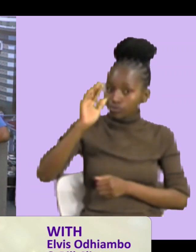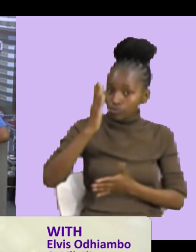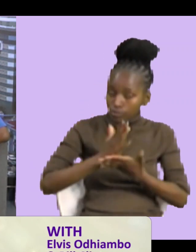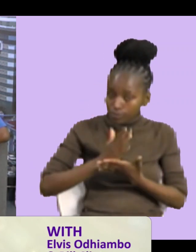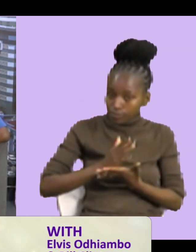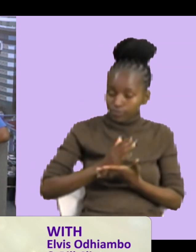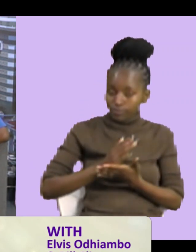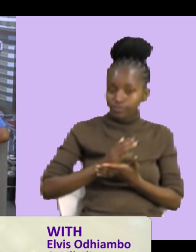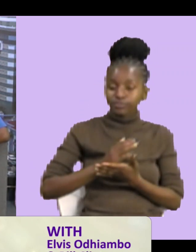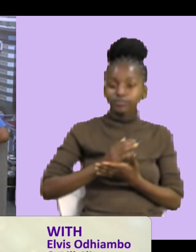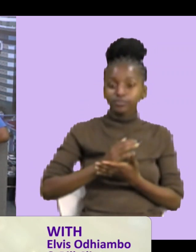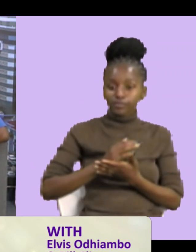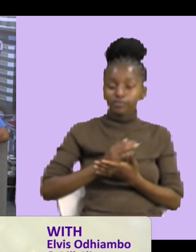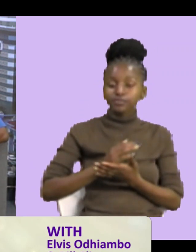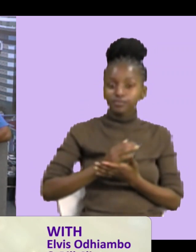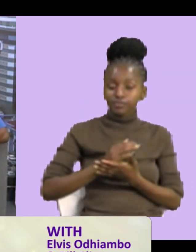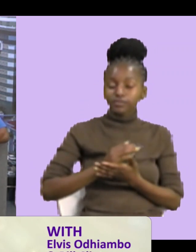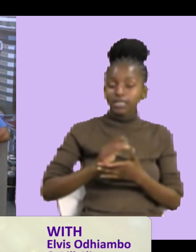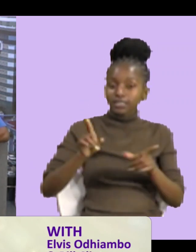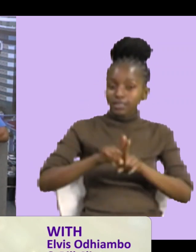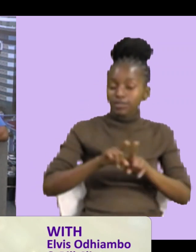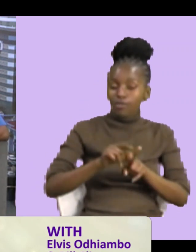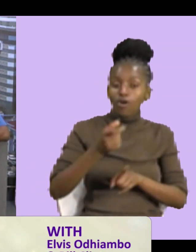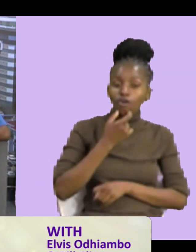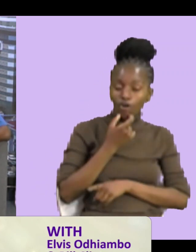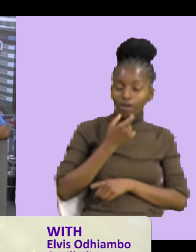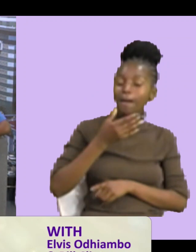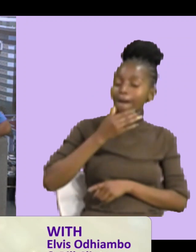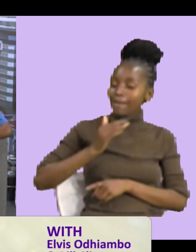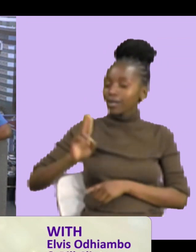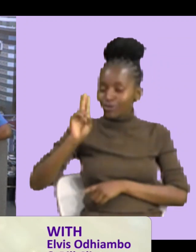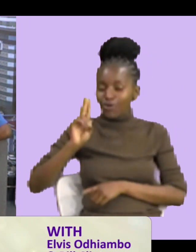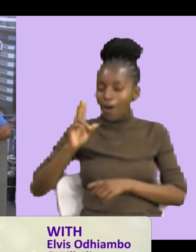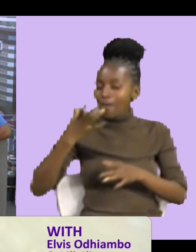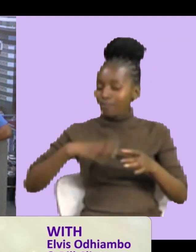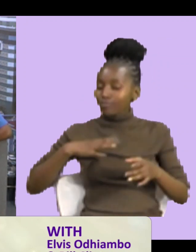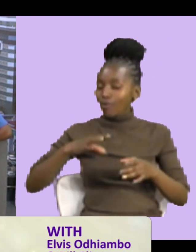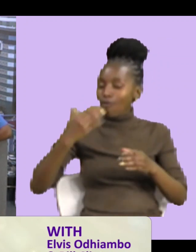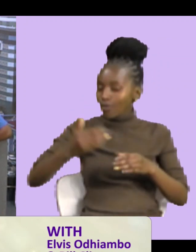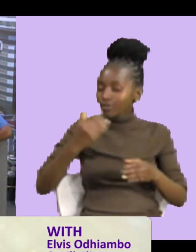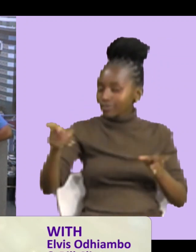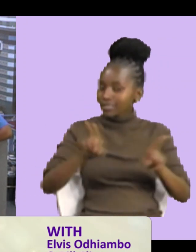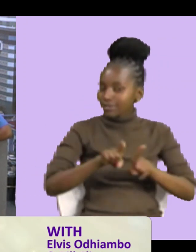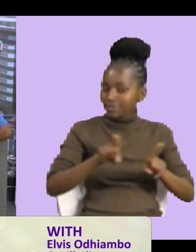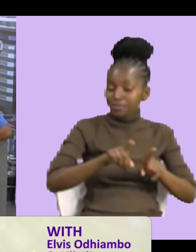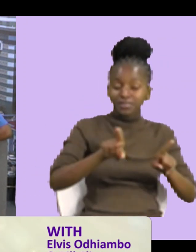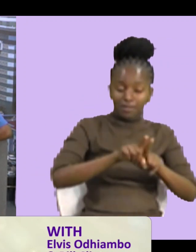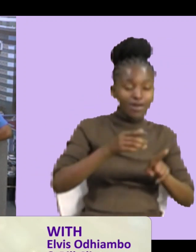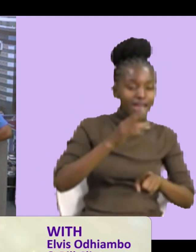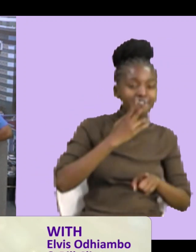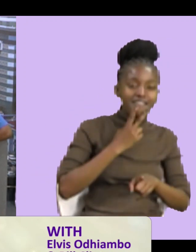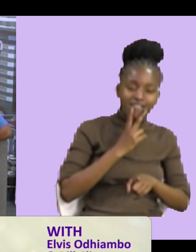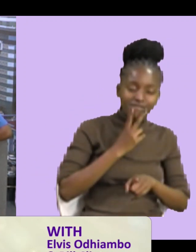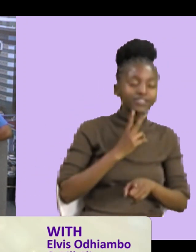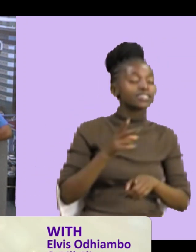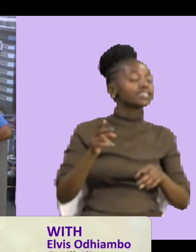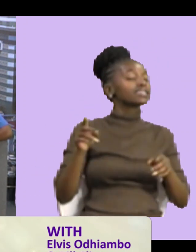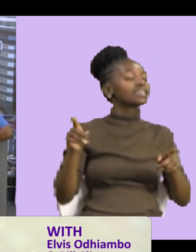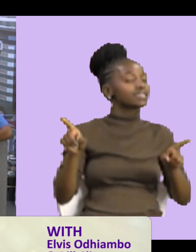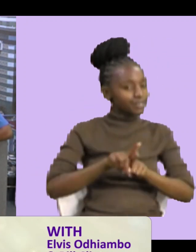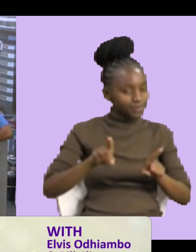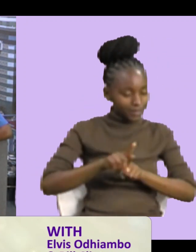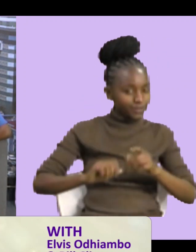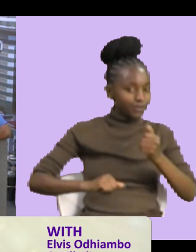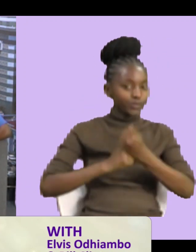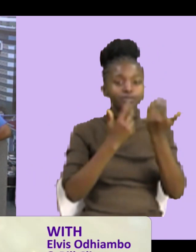Go to buy your Manchester United fan. Elvis is of the same, in the same boat.